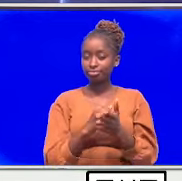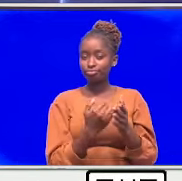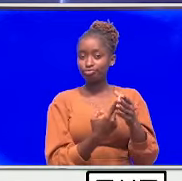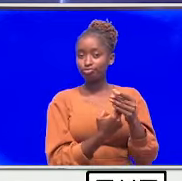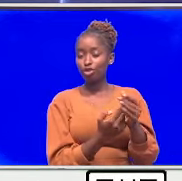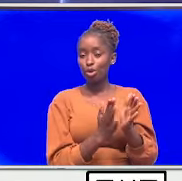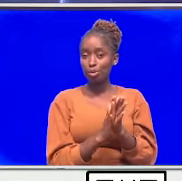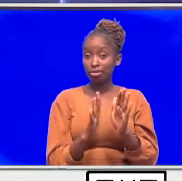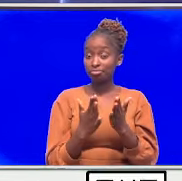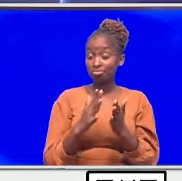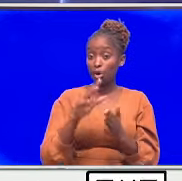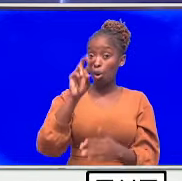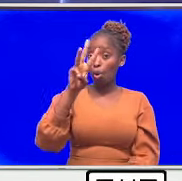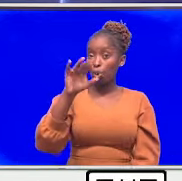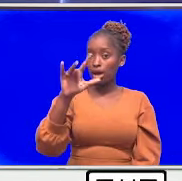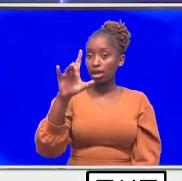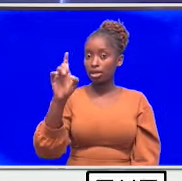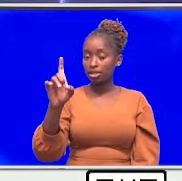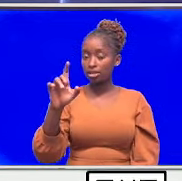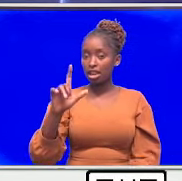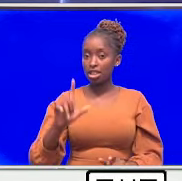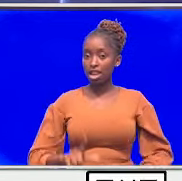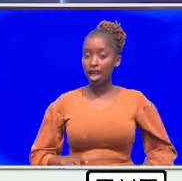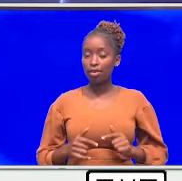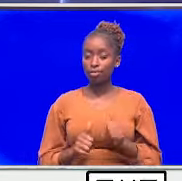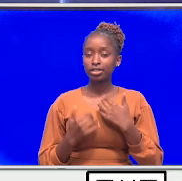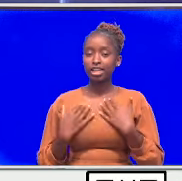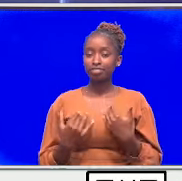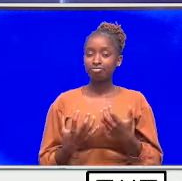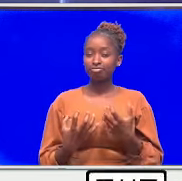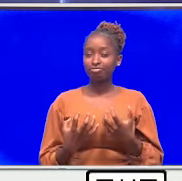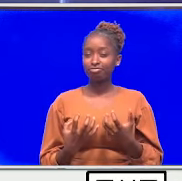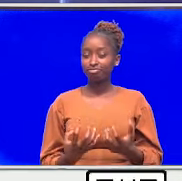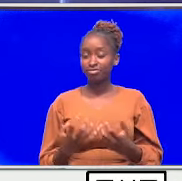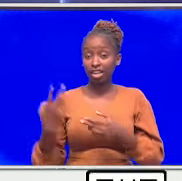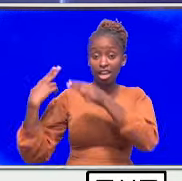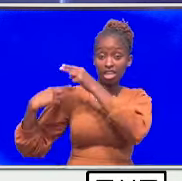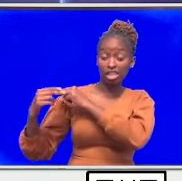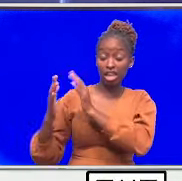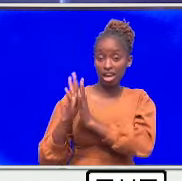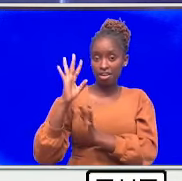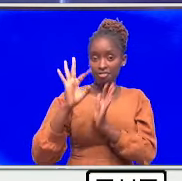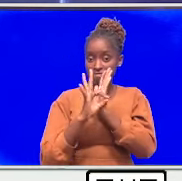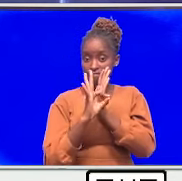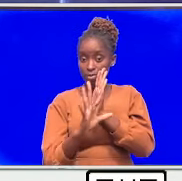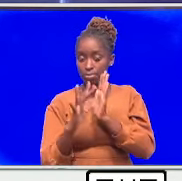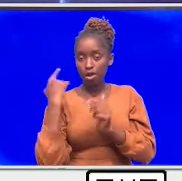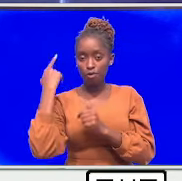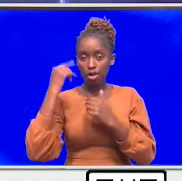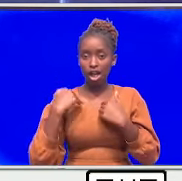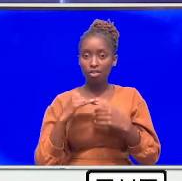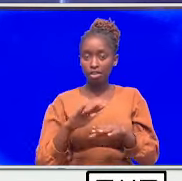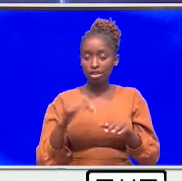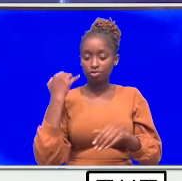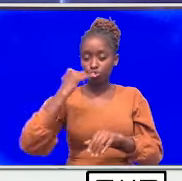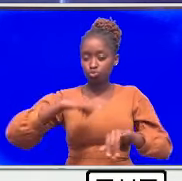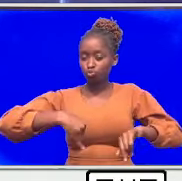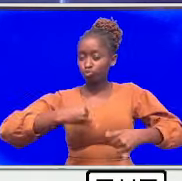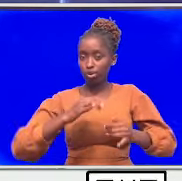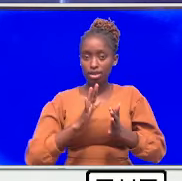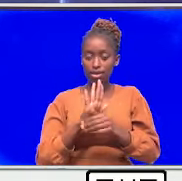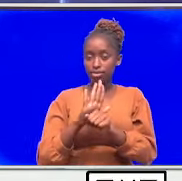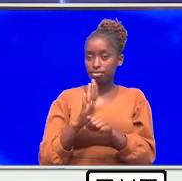wildlife species. The also harbors a rich history and is famous as the setting for Joy Adamon's book that